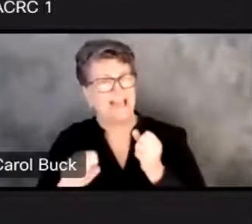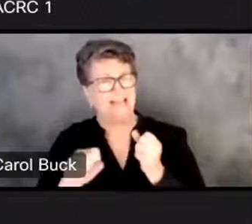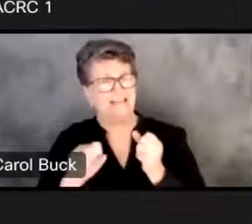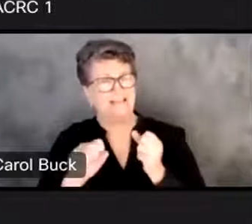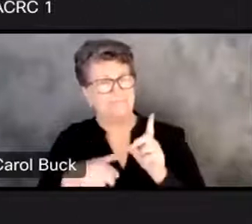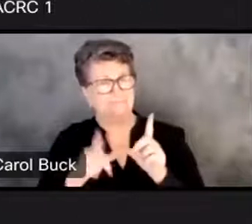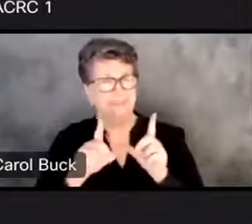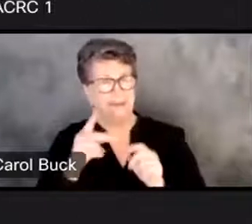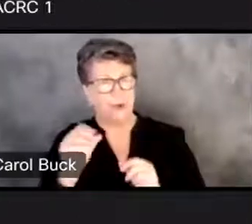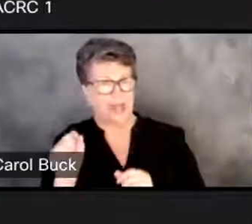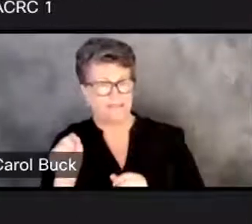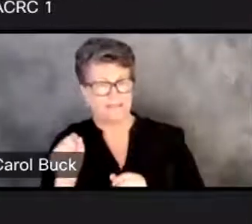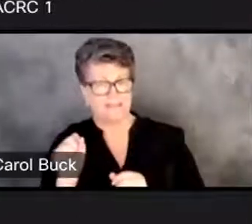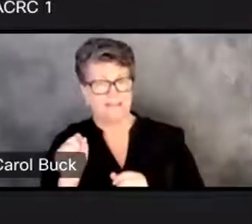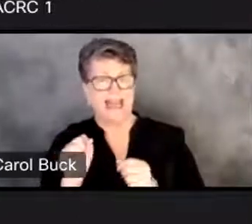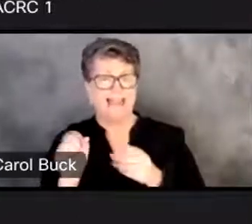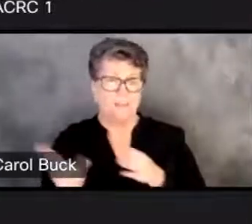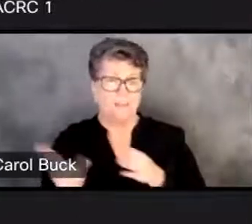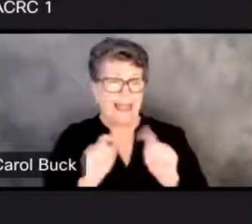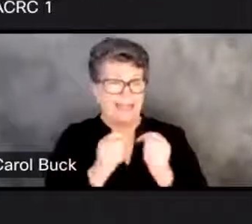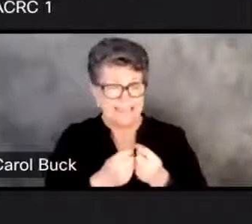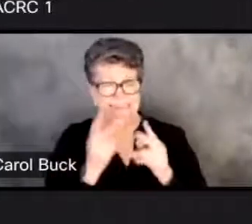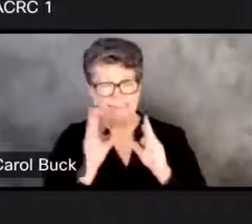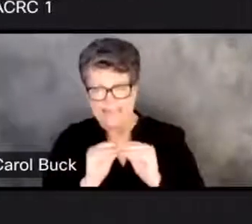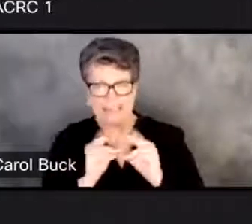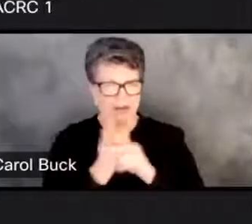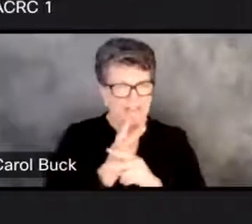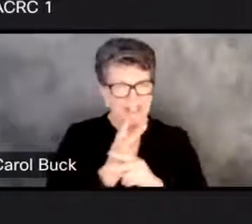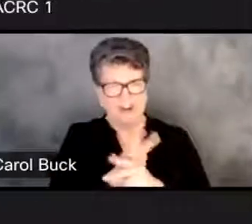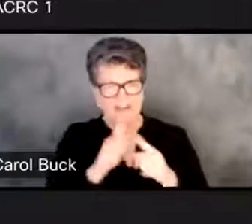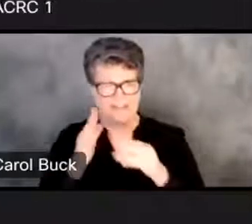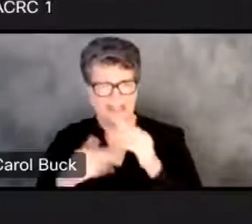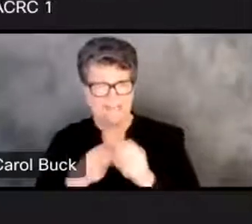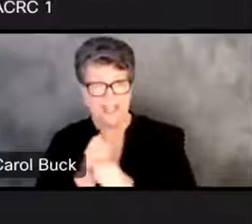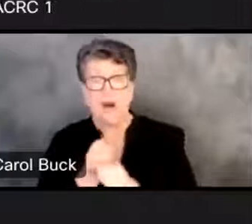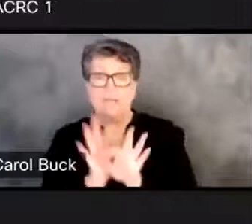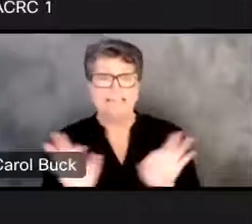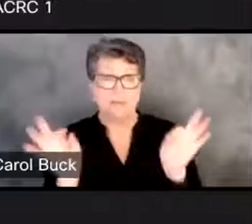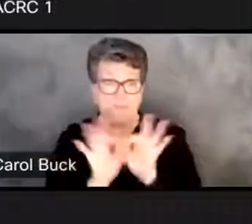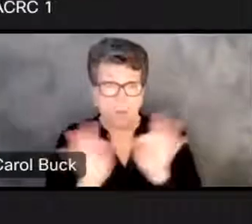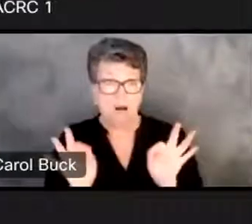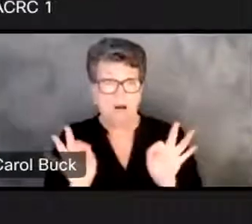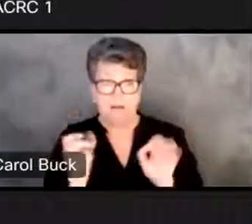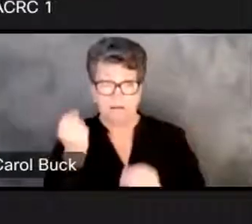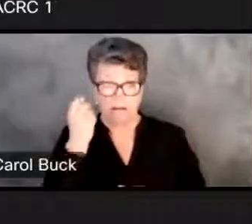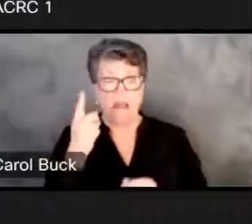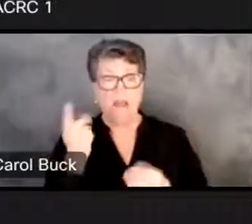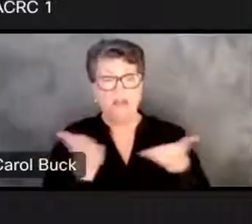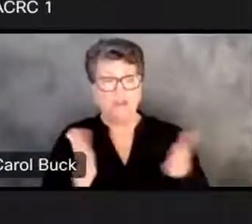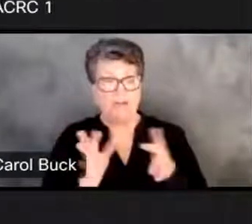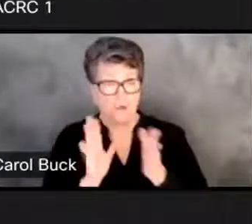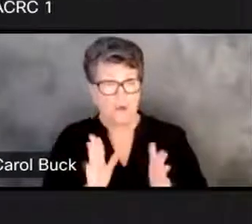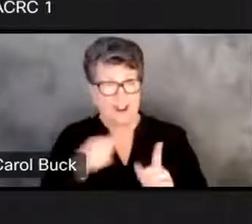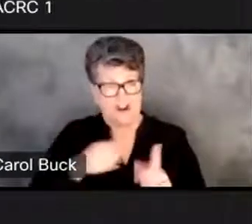POSs as the planning teams are meeting and trying to figure things out, but it is really important to make sure that our service coordinators,